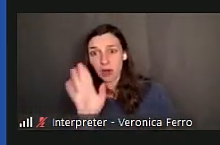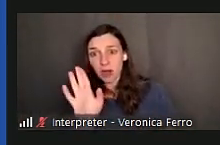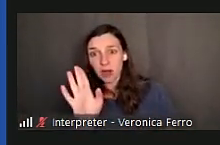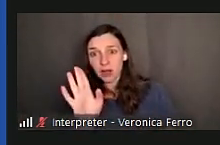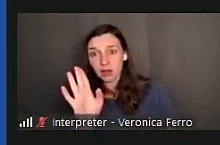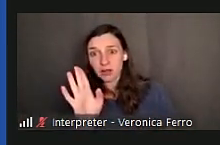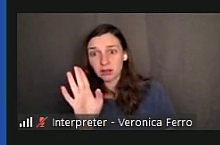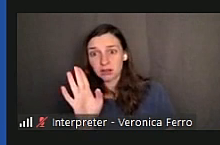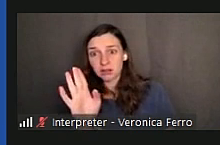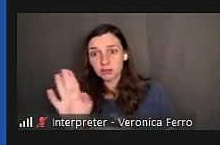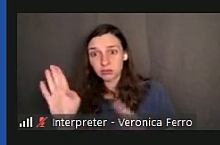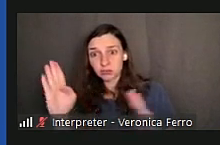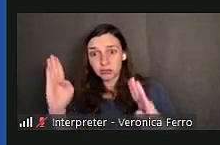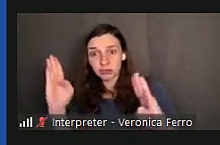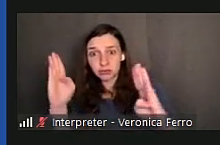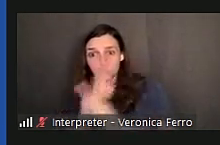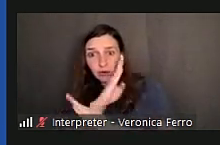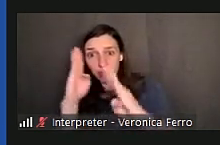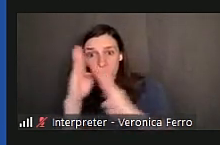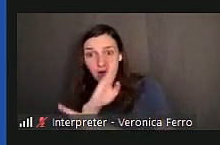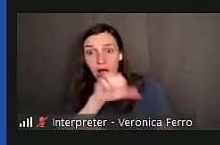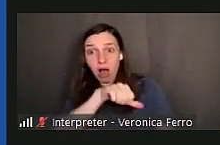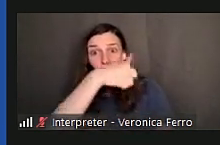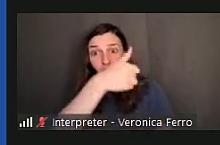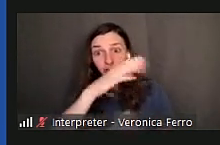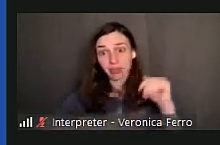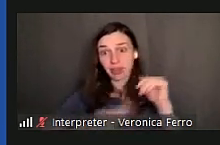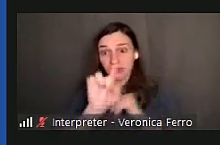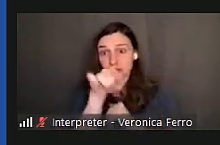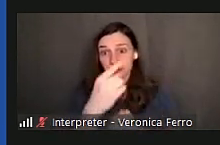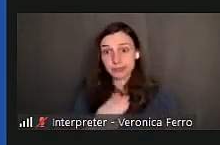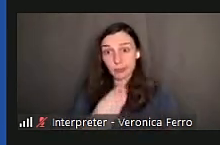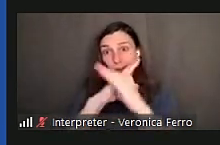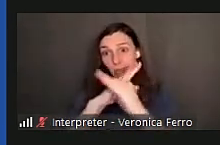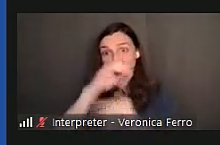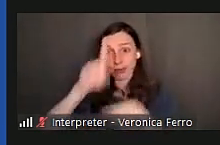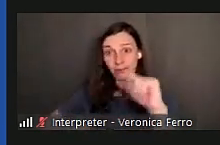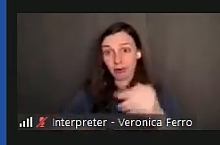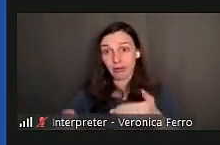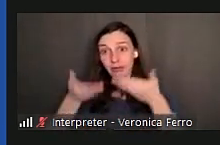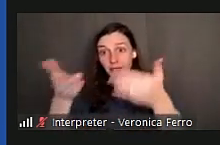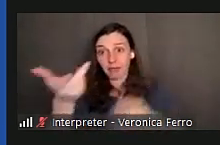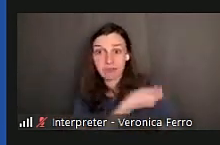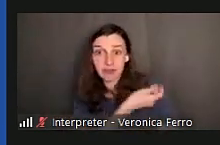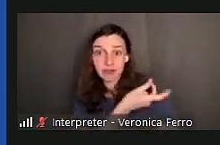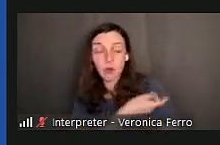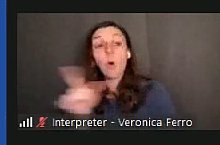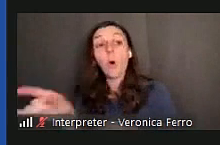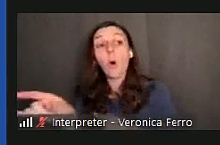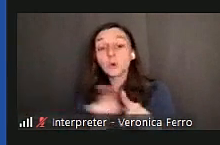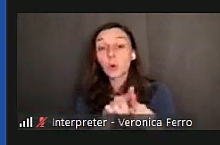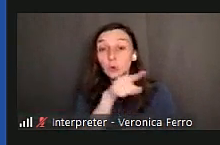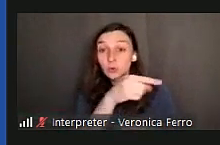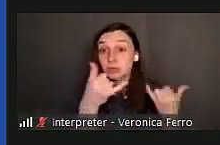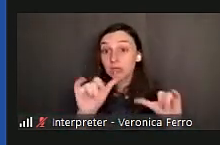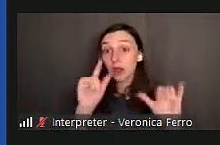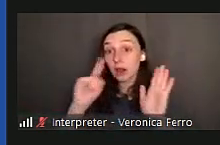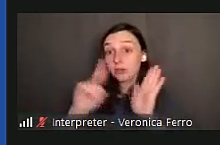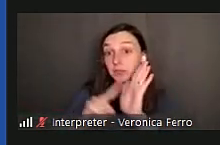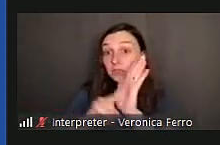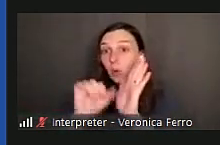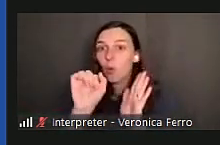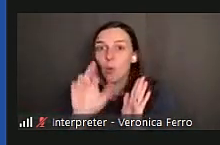from just being barred from offering the vaccine. And is that it for your investigation, or do you have other plans for